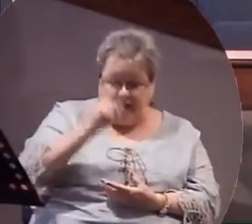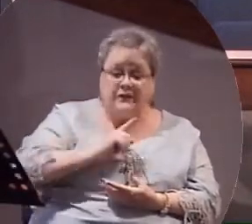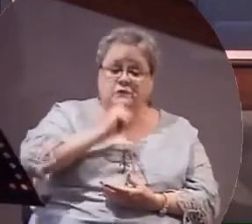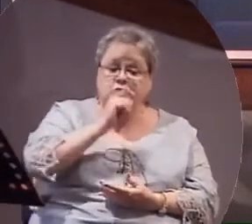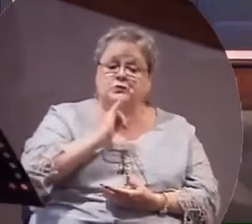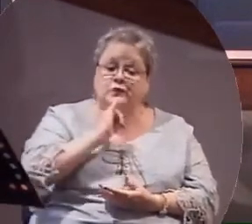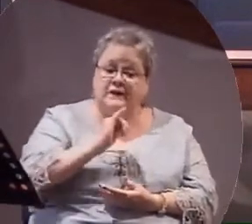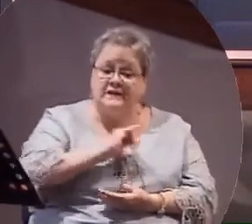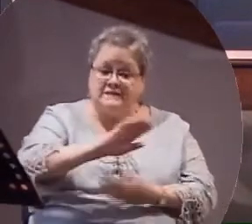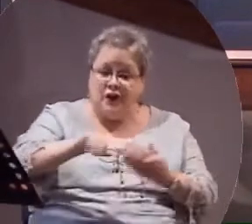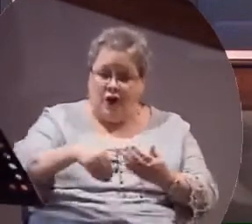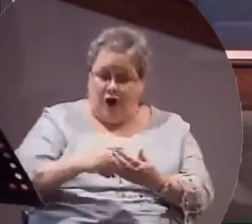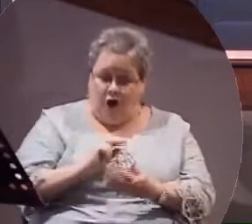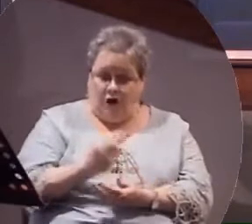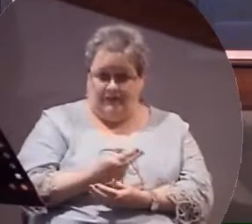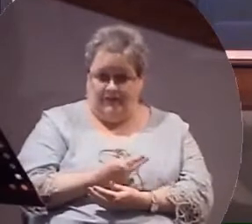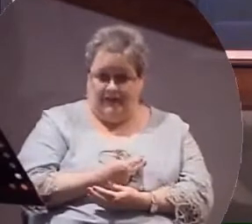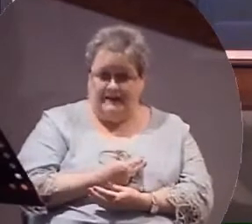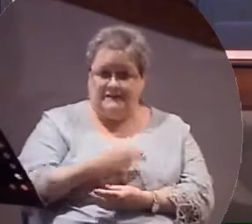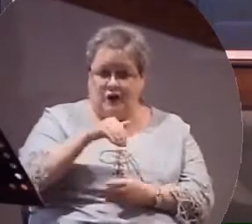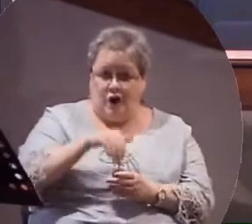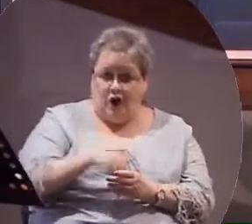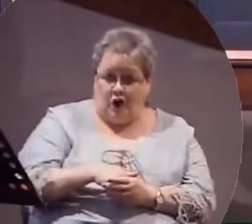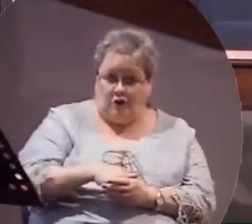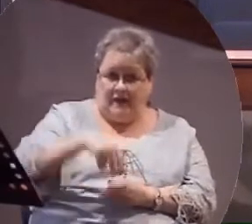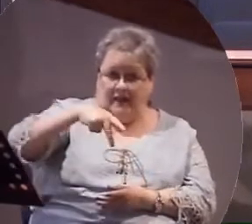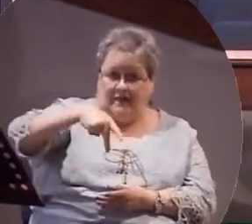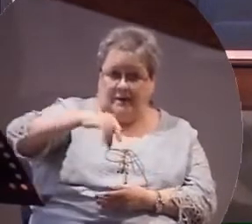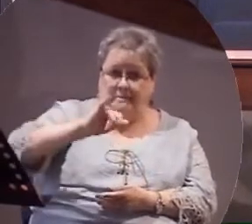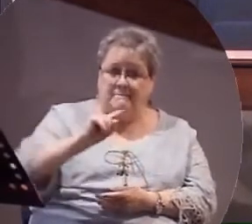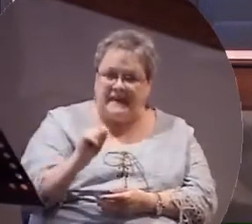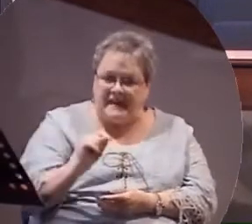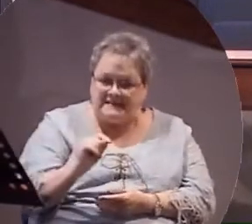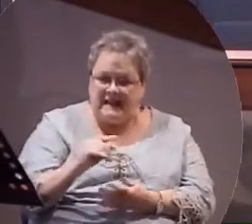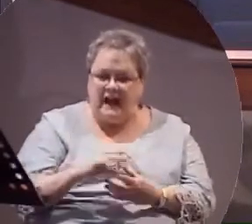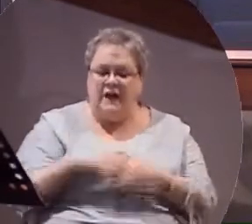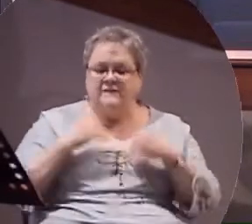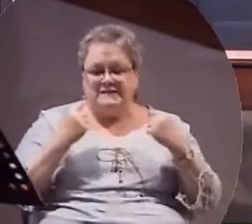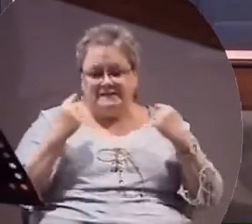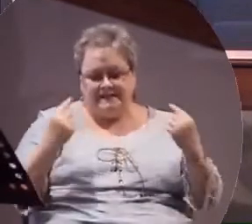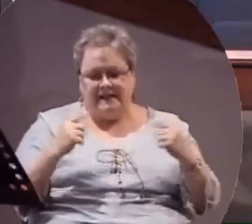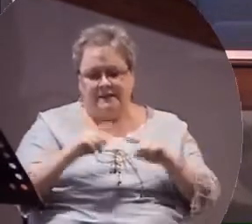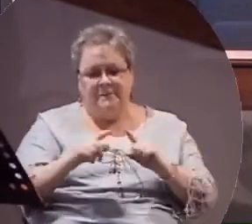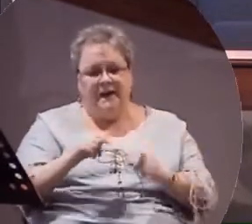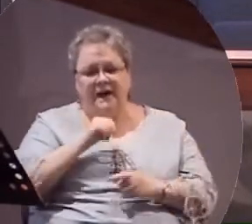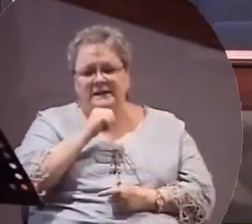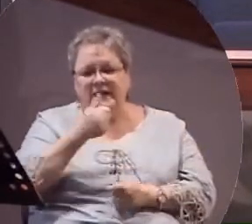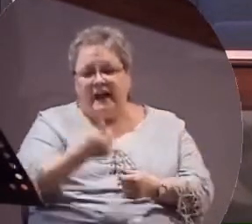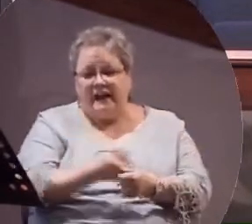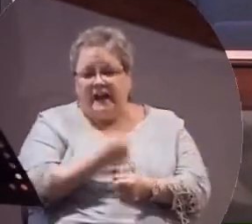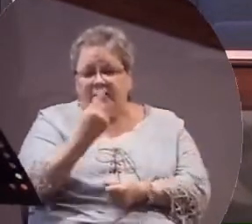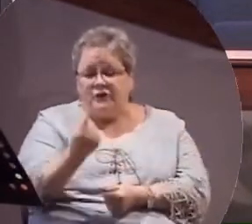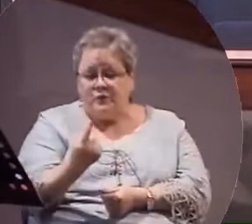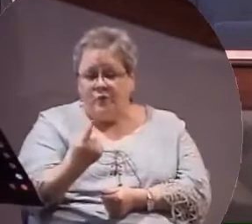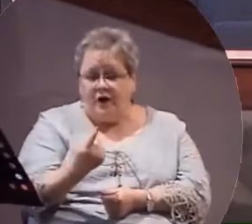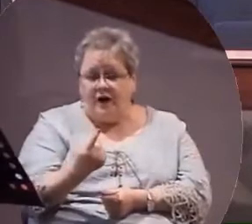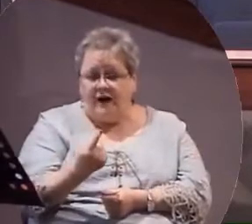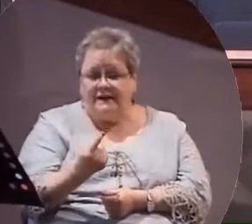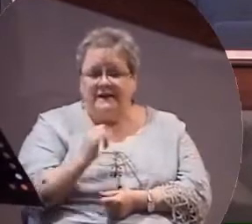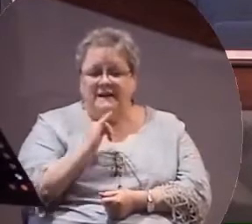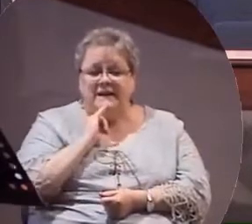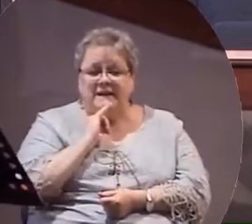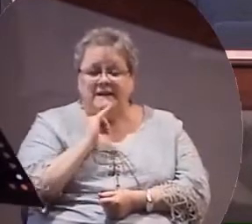the matter is all of us are in the pit of sin, but not everybody has sank to equal depths